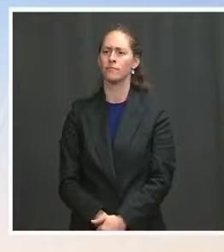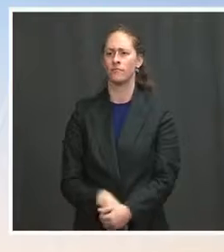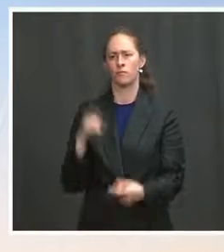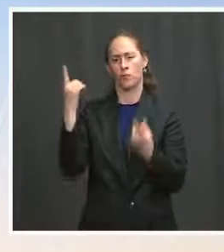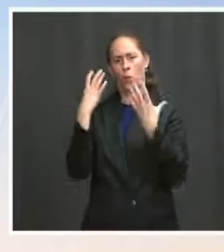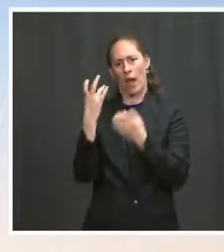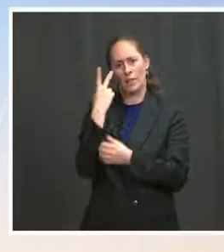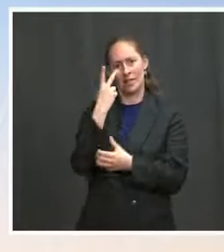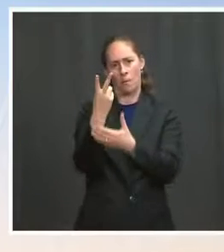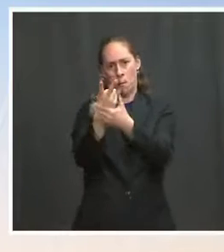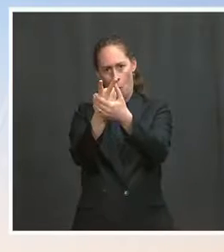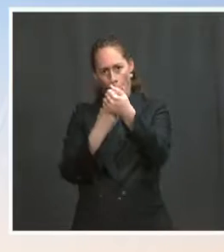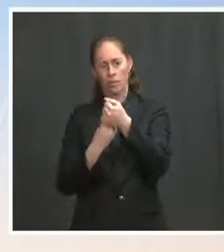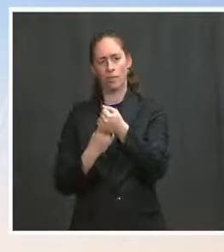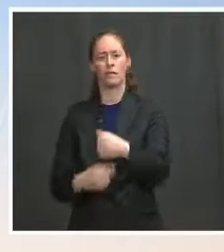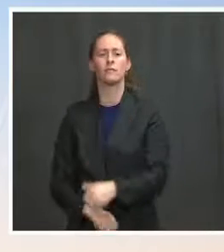law.